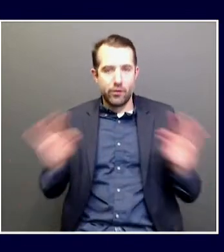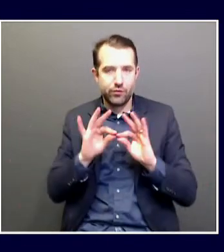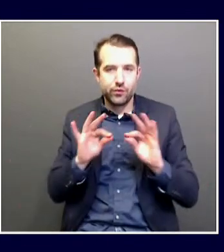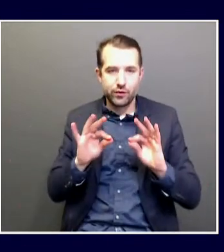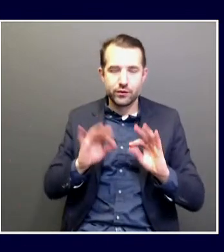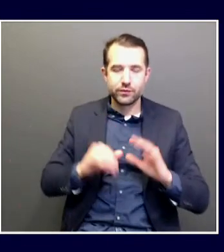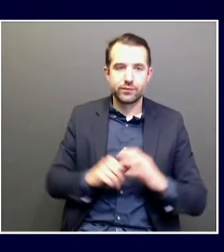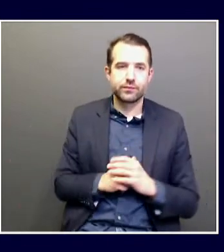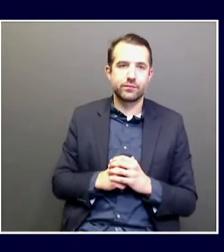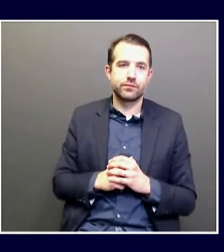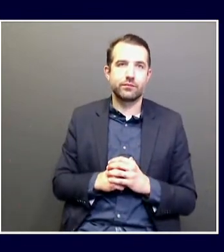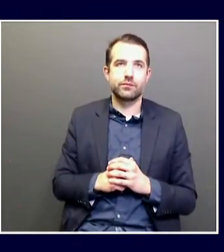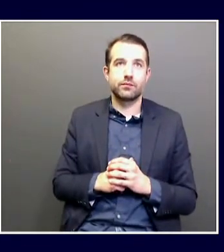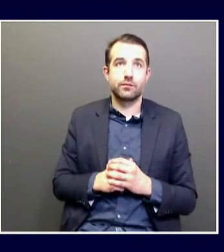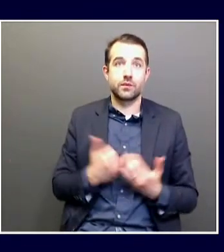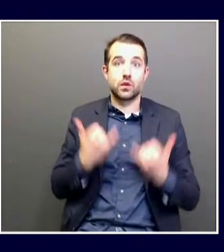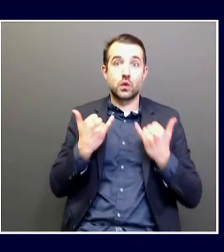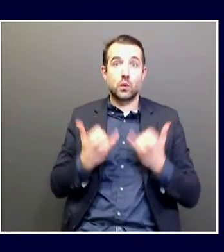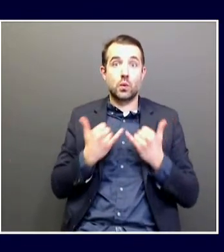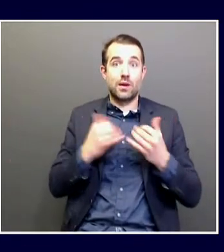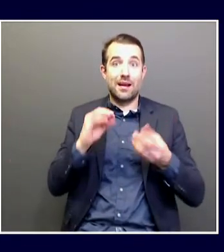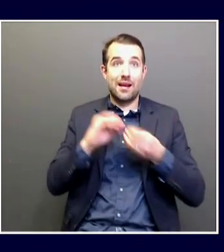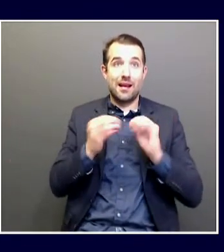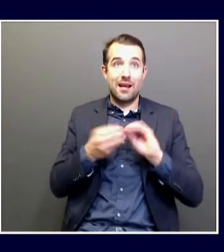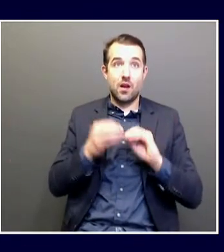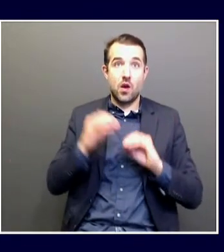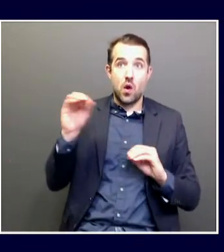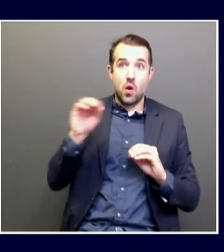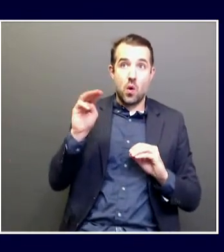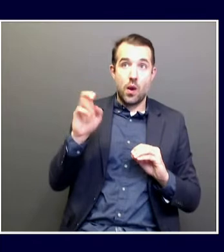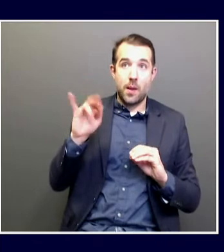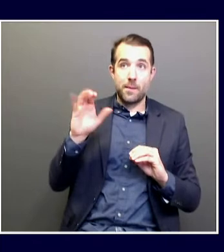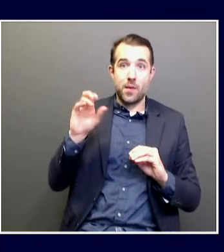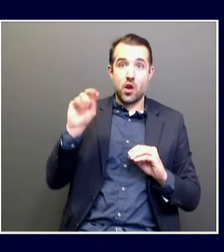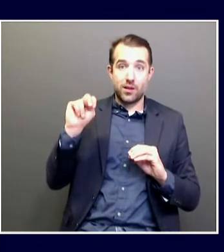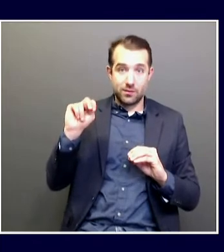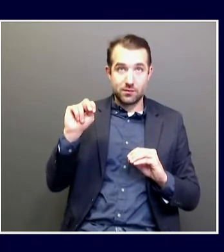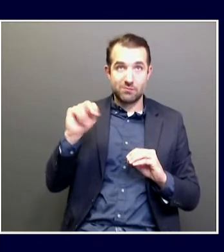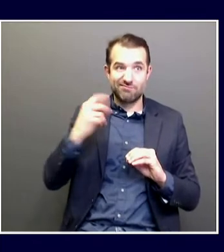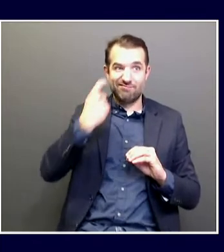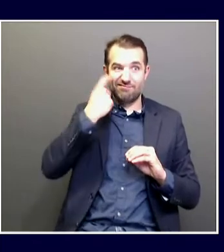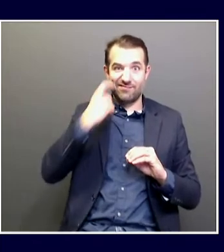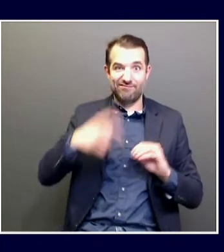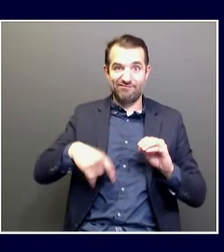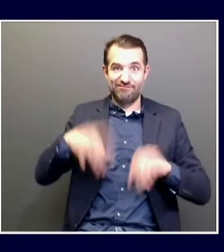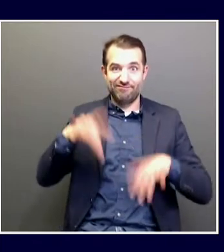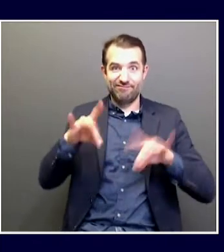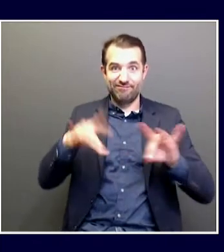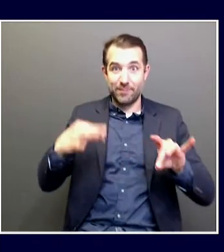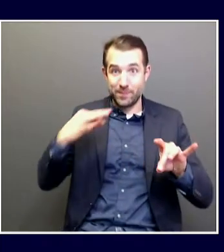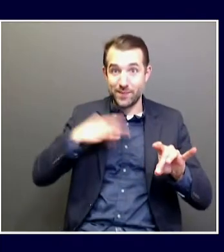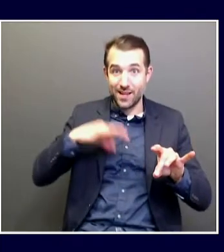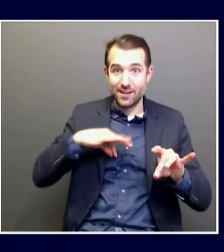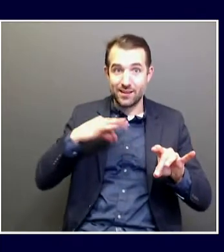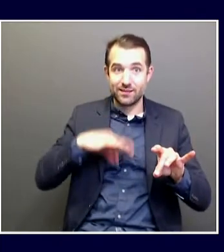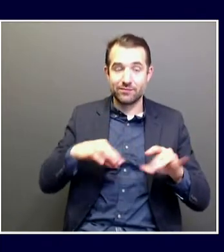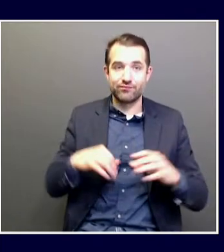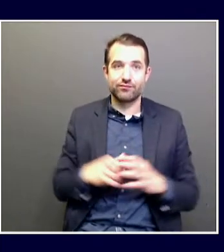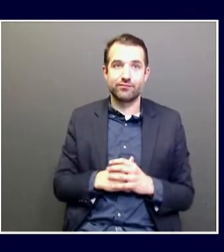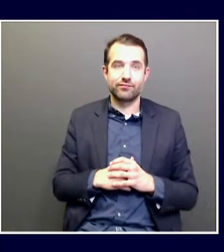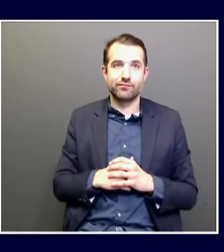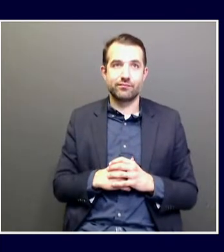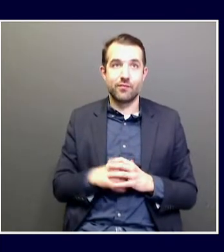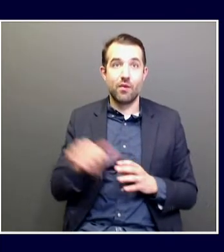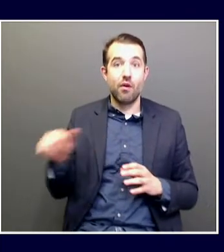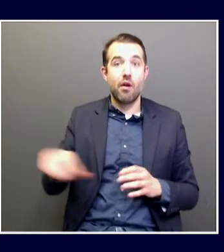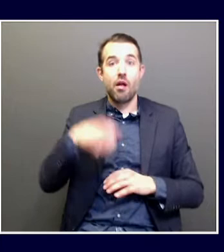on the data we've seen with Omicron, which has started in Maine but not taken hold in the manner that it has in, say, Denmark or in South Africa,